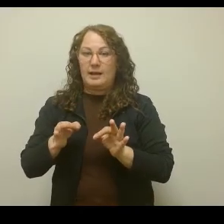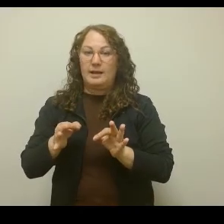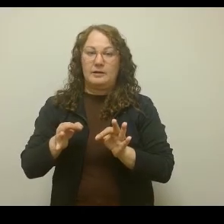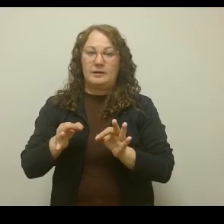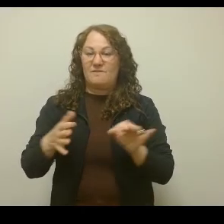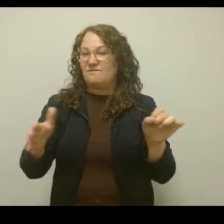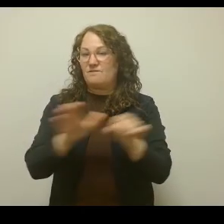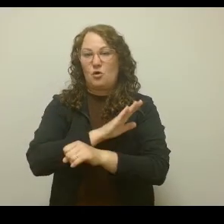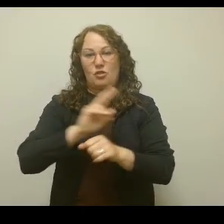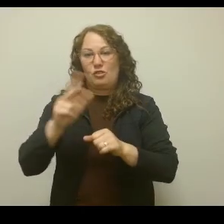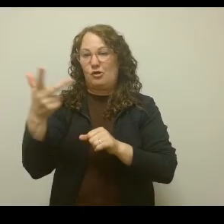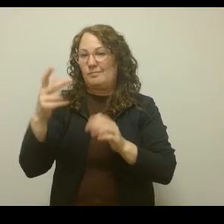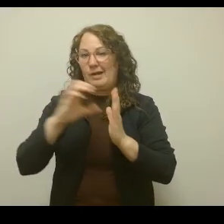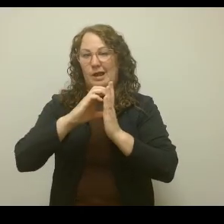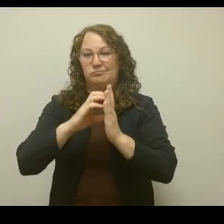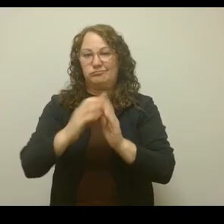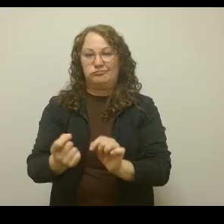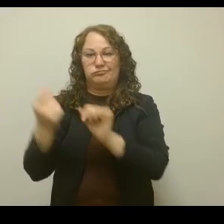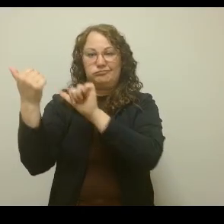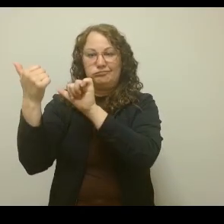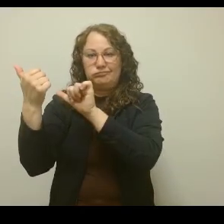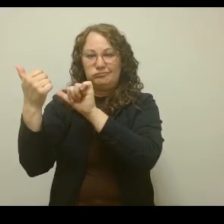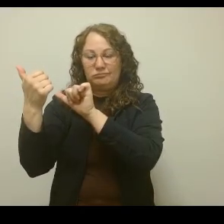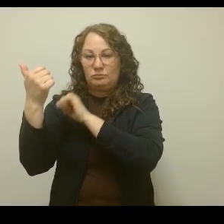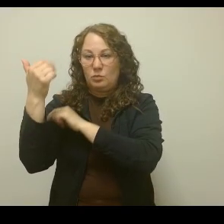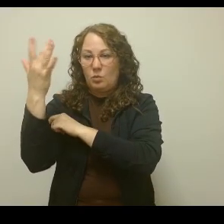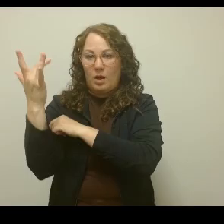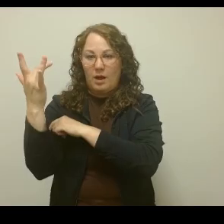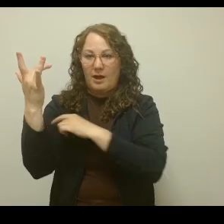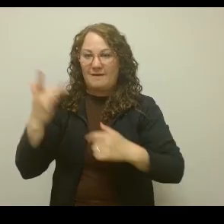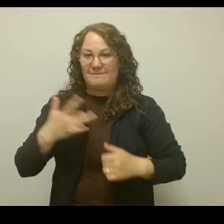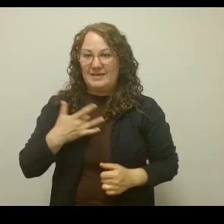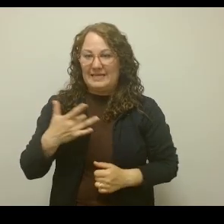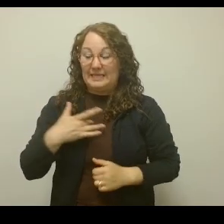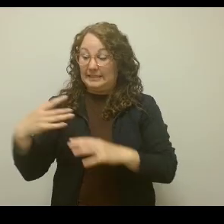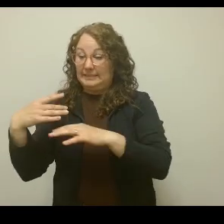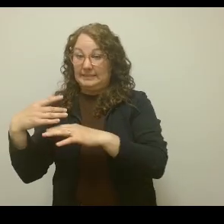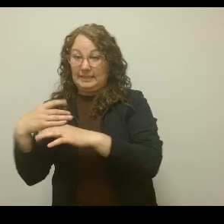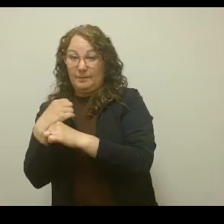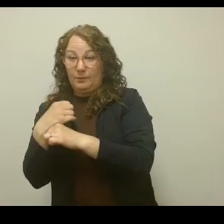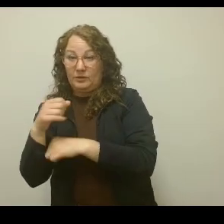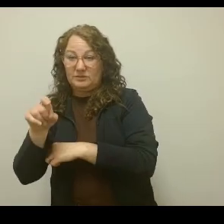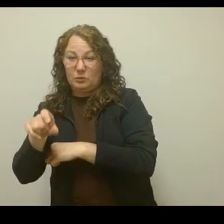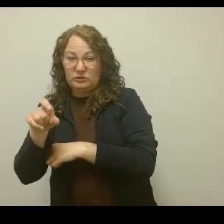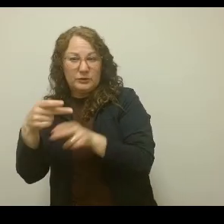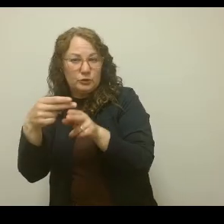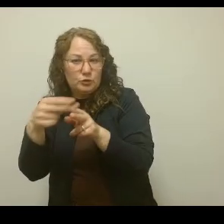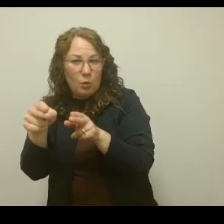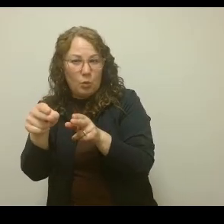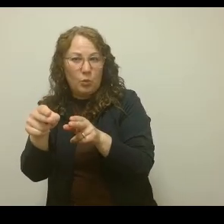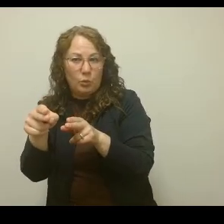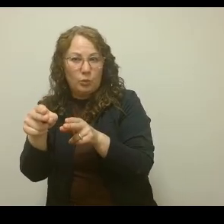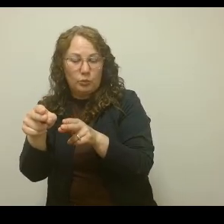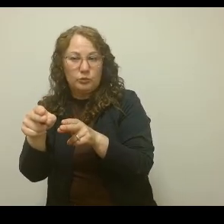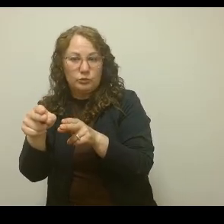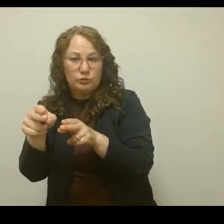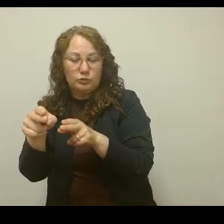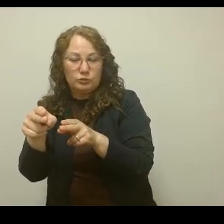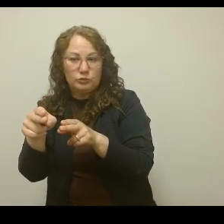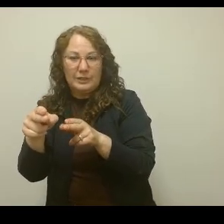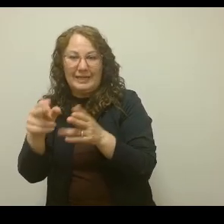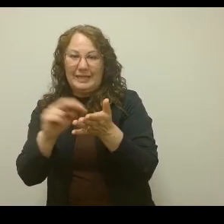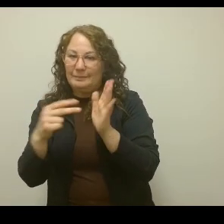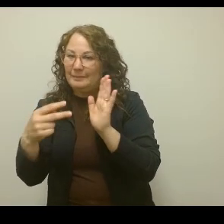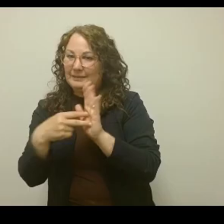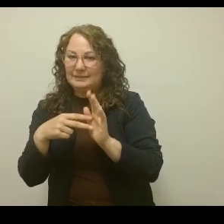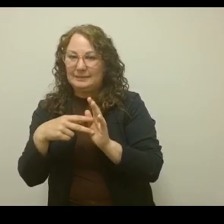whole third paragraph because, again, a summary is a shorter version of the original. I have to